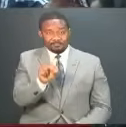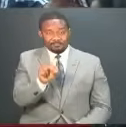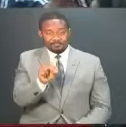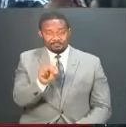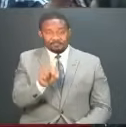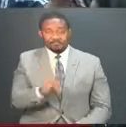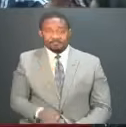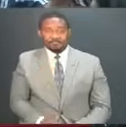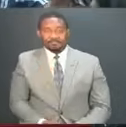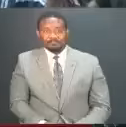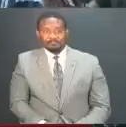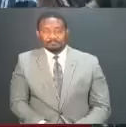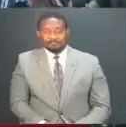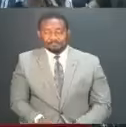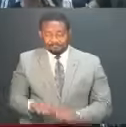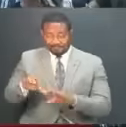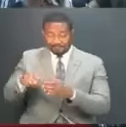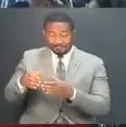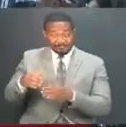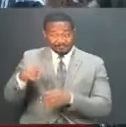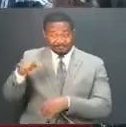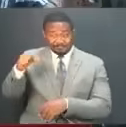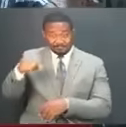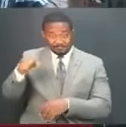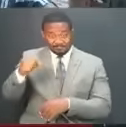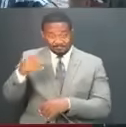Honorable members, the ayes have it.